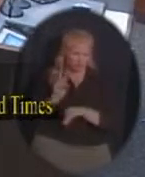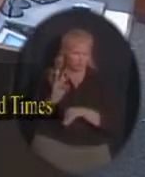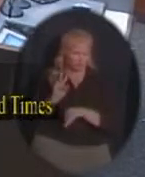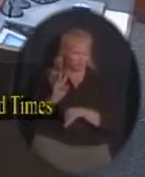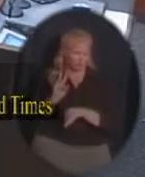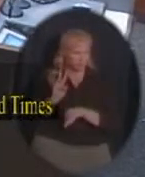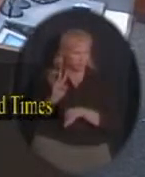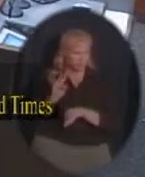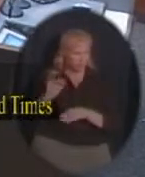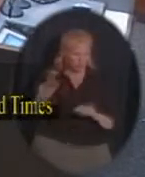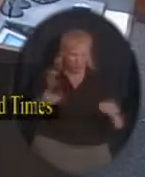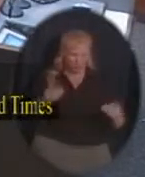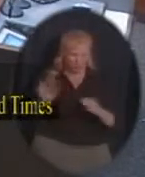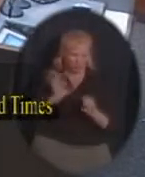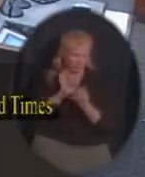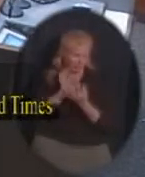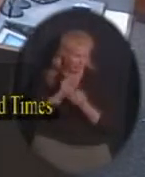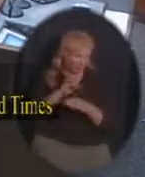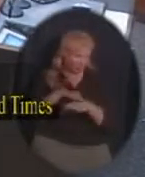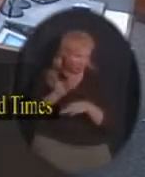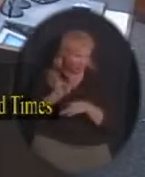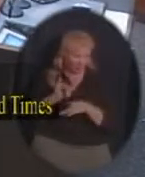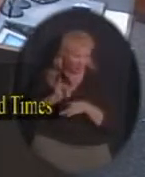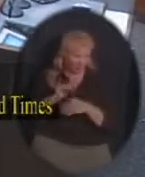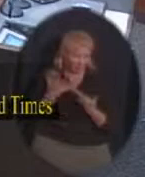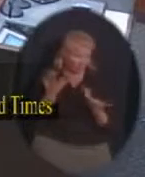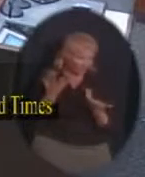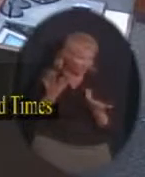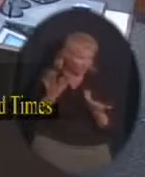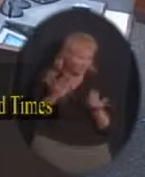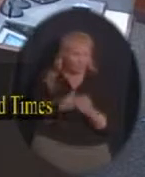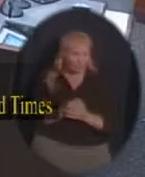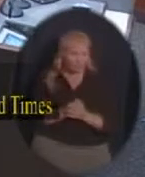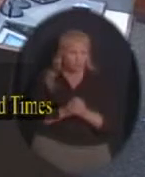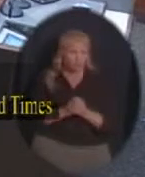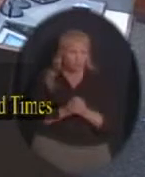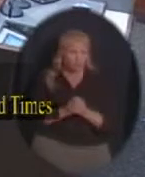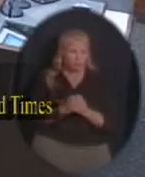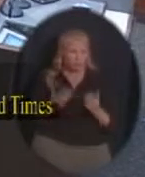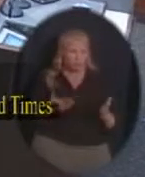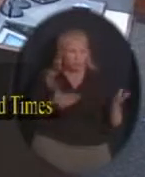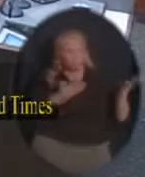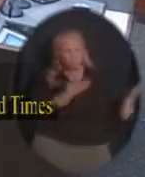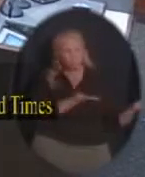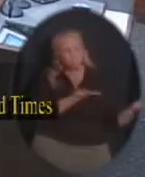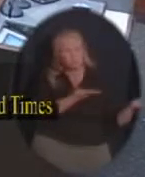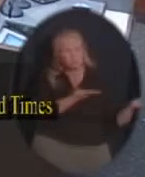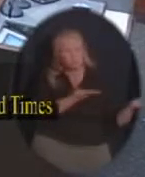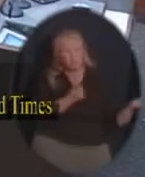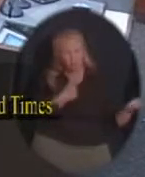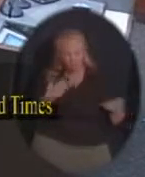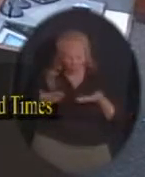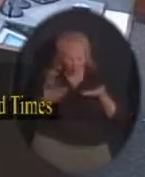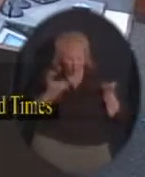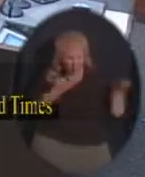for me. welcome any feedback on that, if that's a problem. Works for me, Mr. Churchman. I make a motion that we would